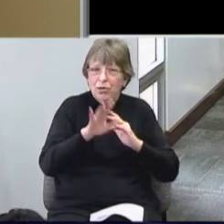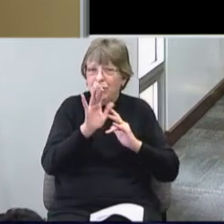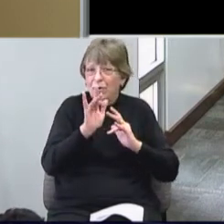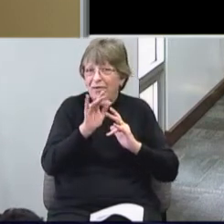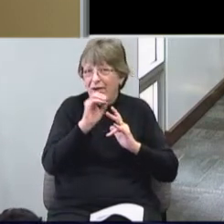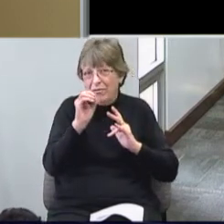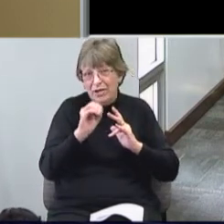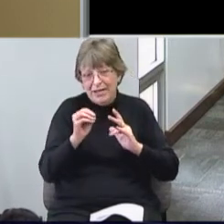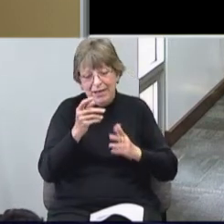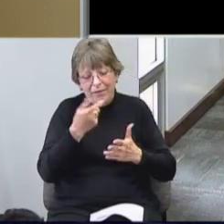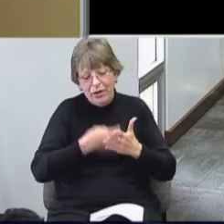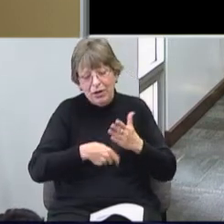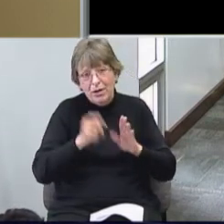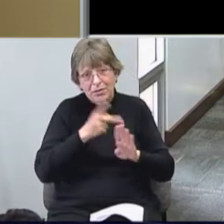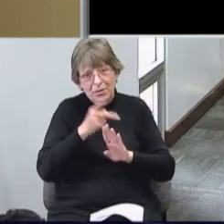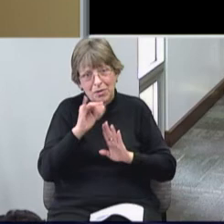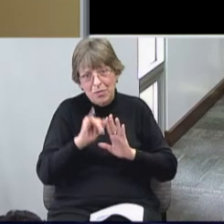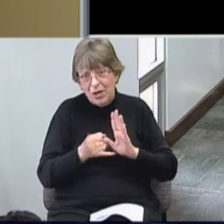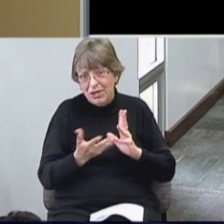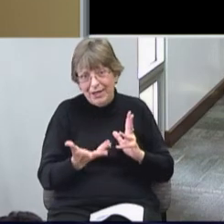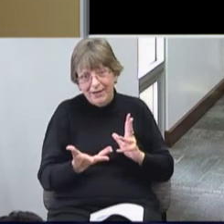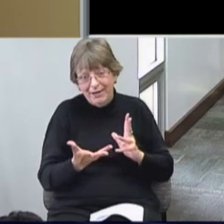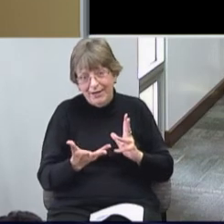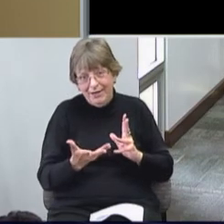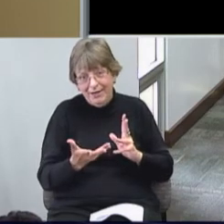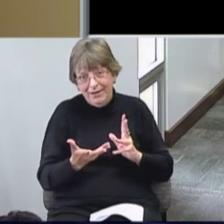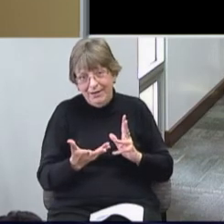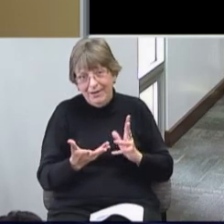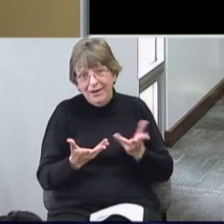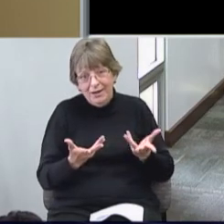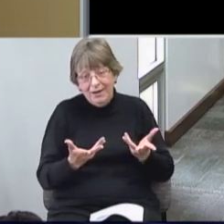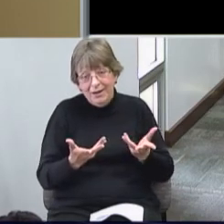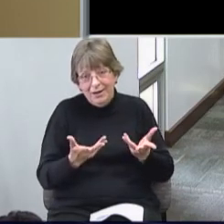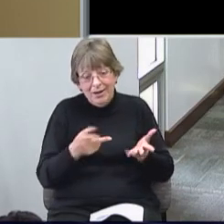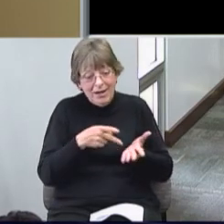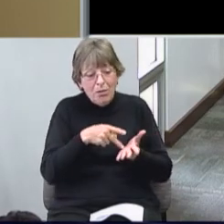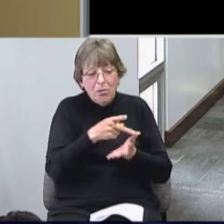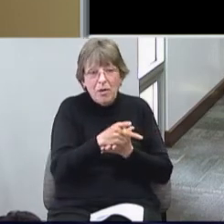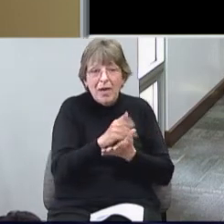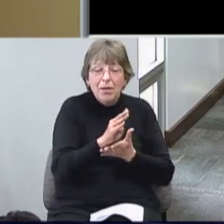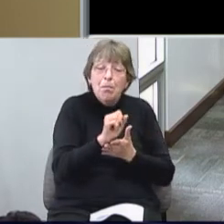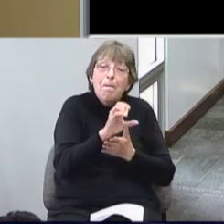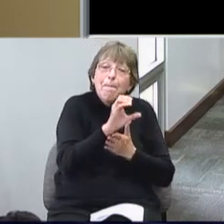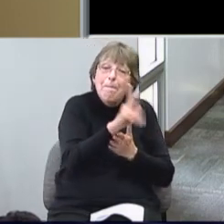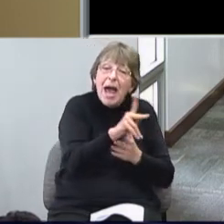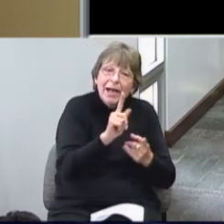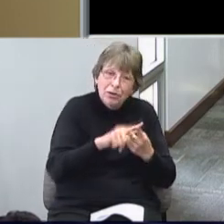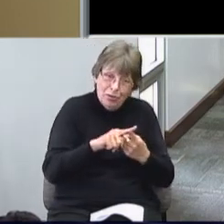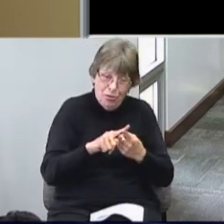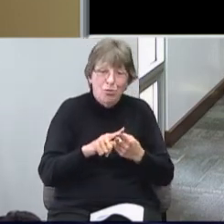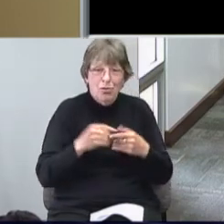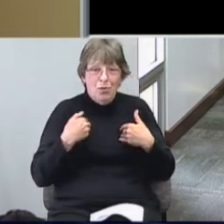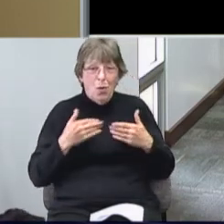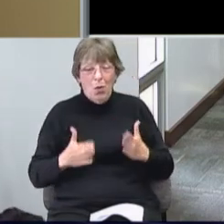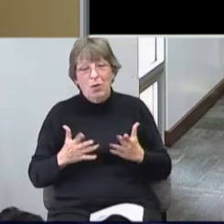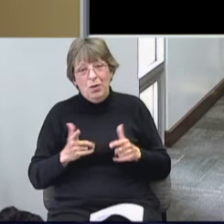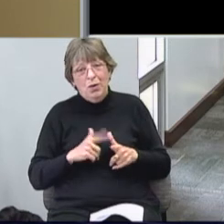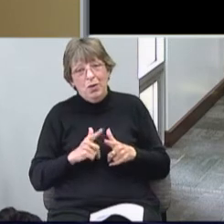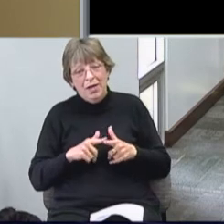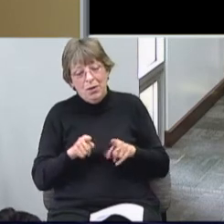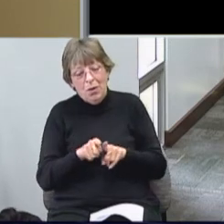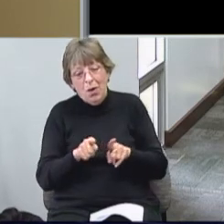project. They would basically reimburse you, rebate you that. So, and he also would